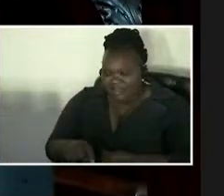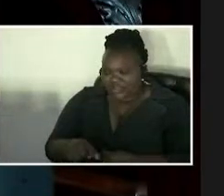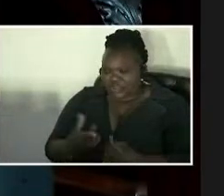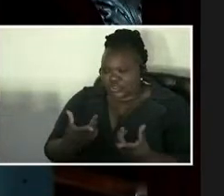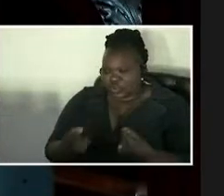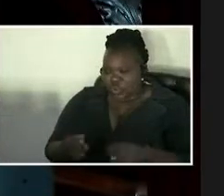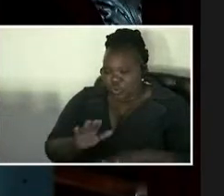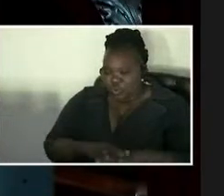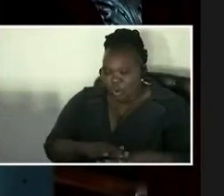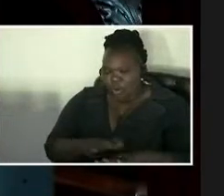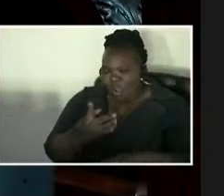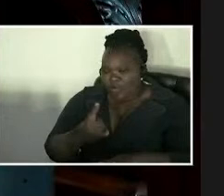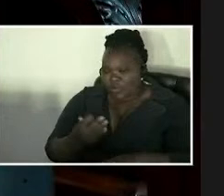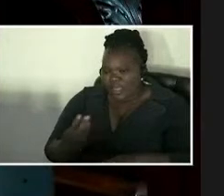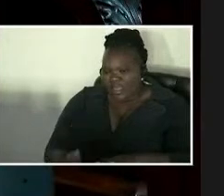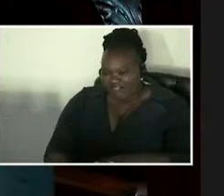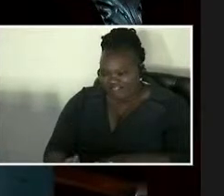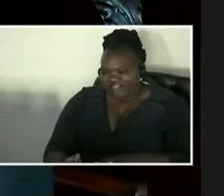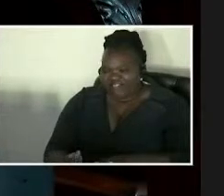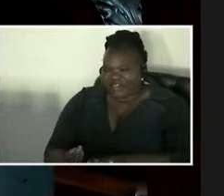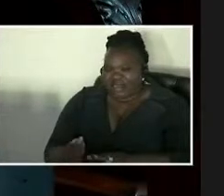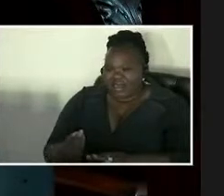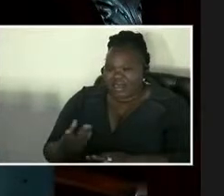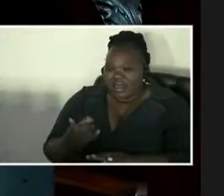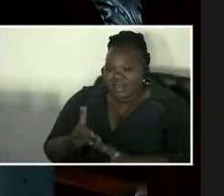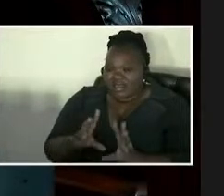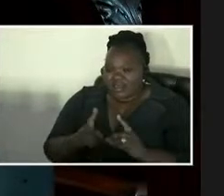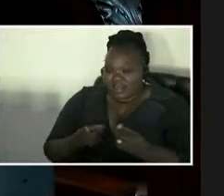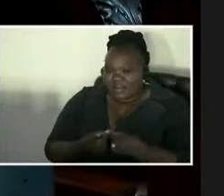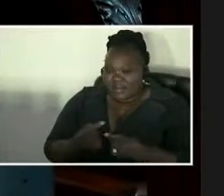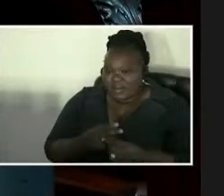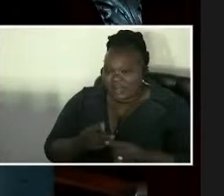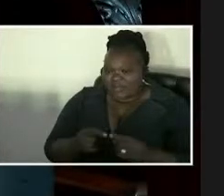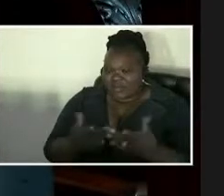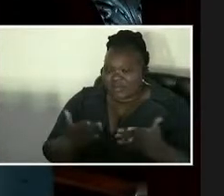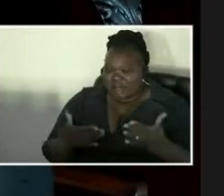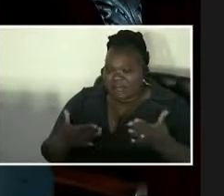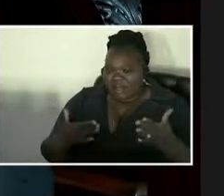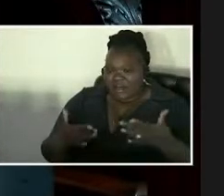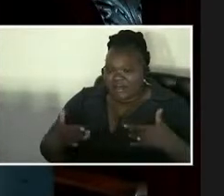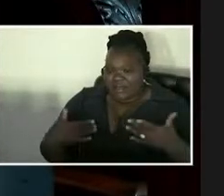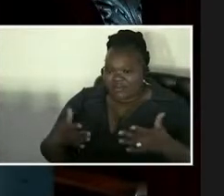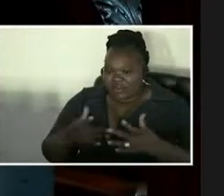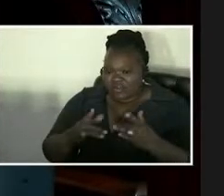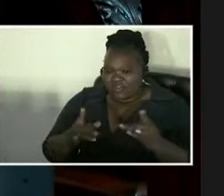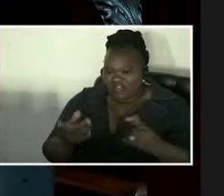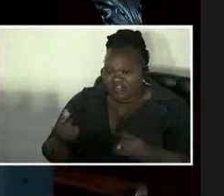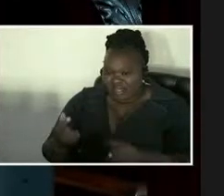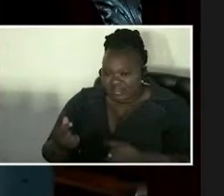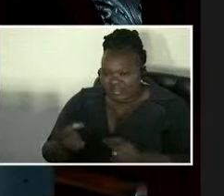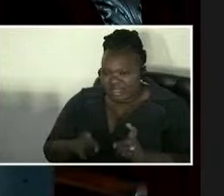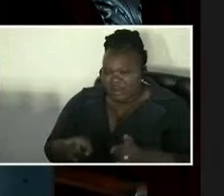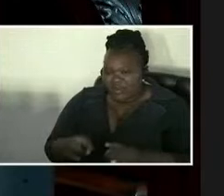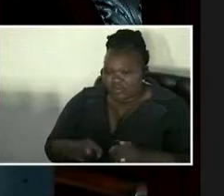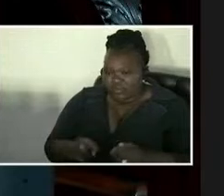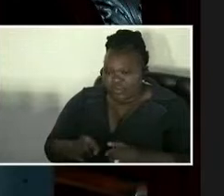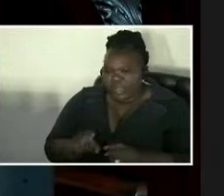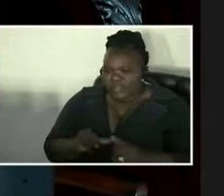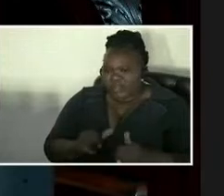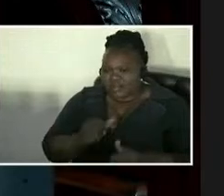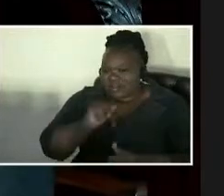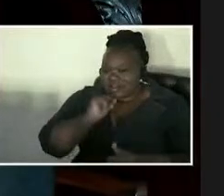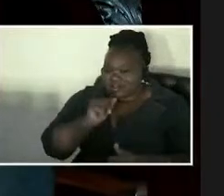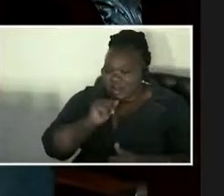less and the department must look at itself and its management of funds mec despite